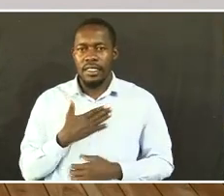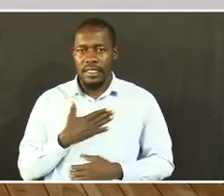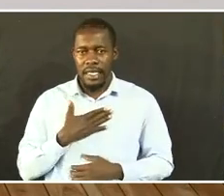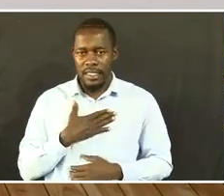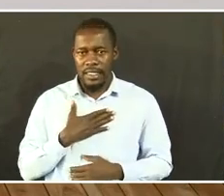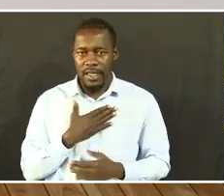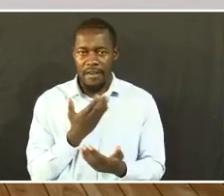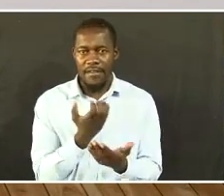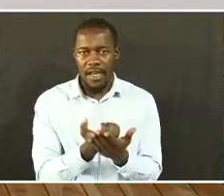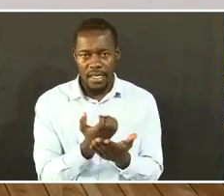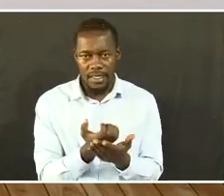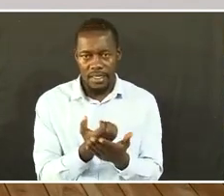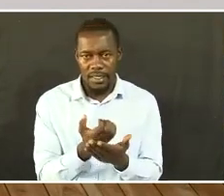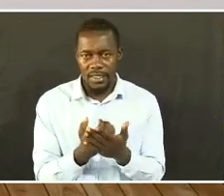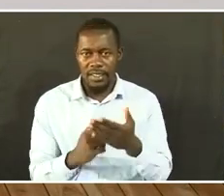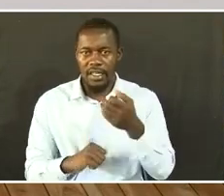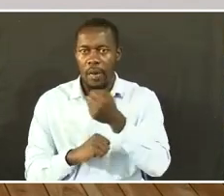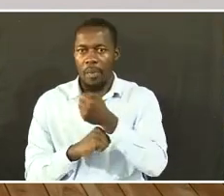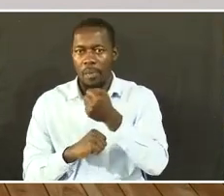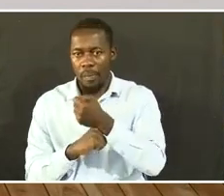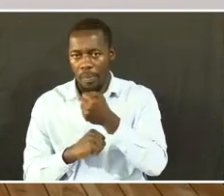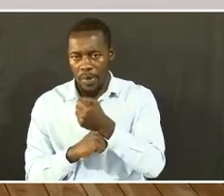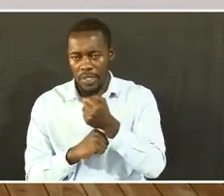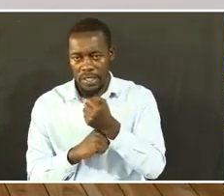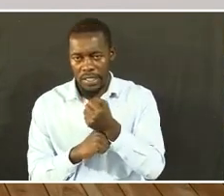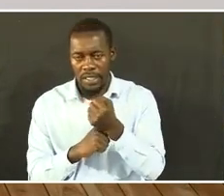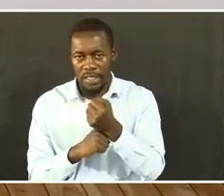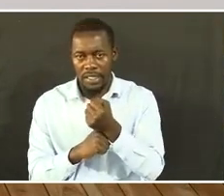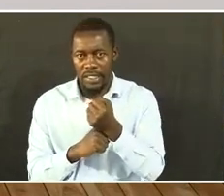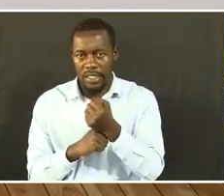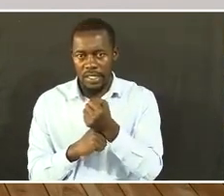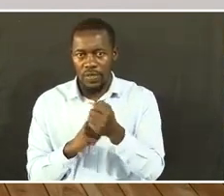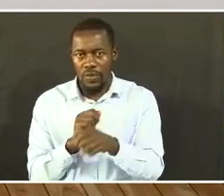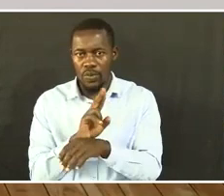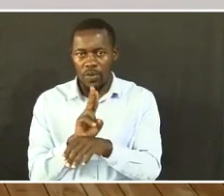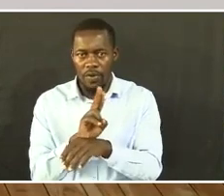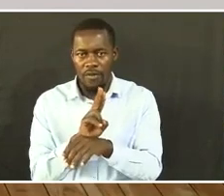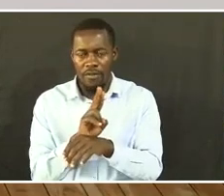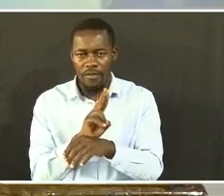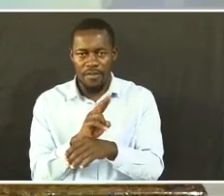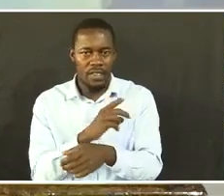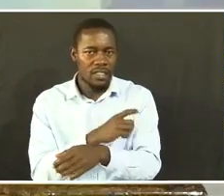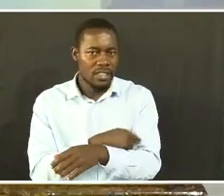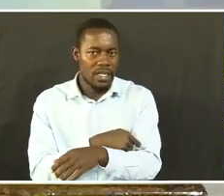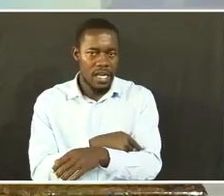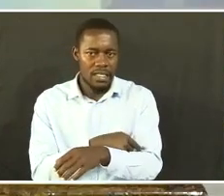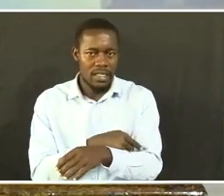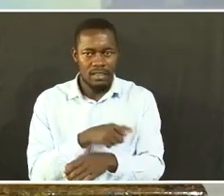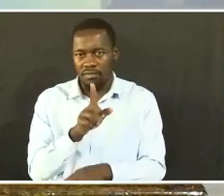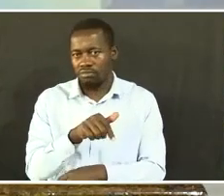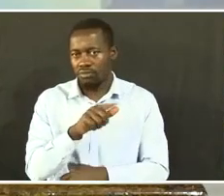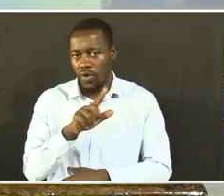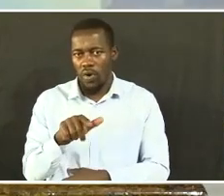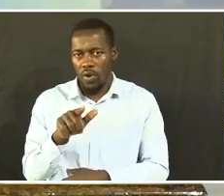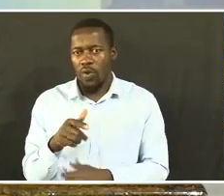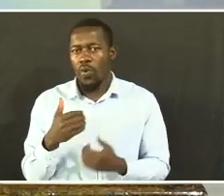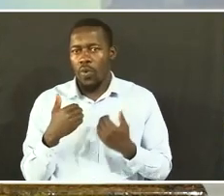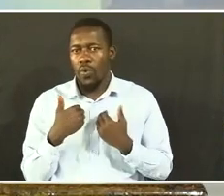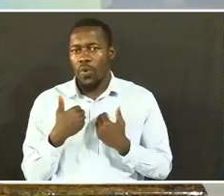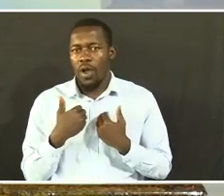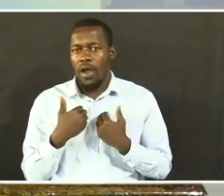spirituality. Involvement in church, spiritual and religious activities have been found to really help people to keep